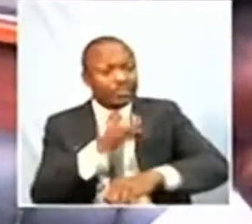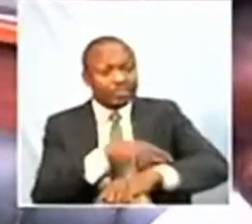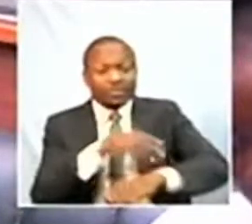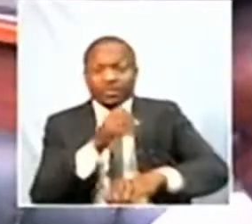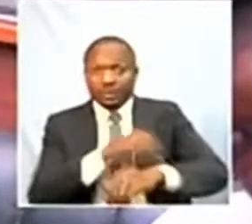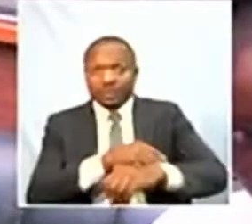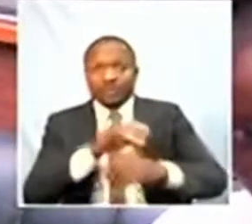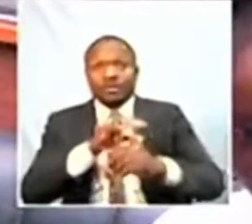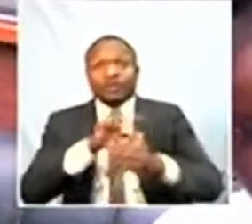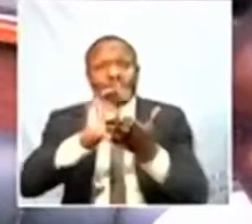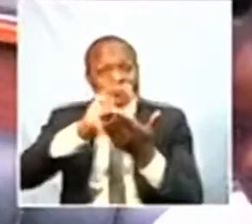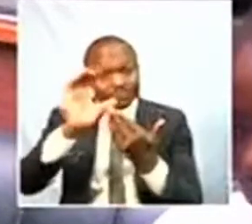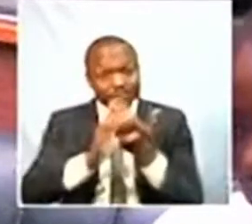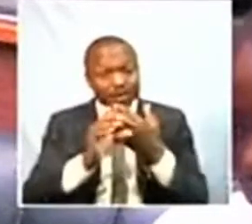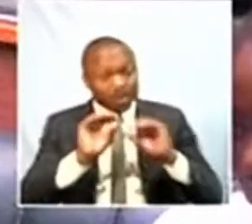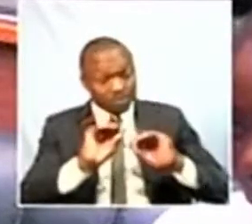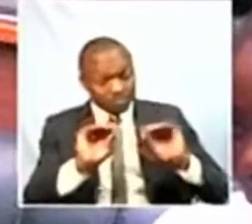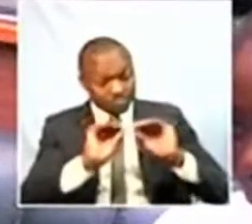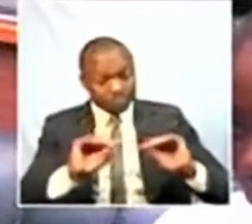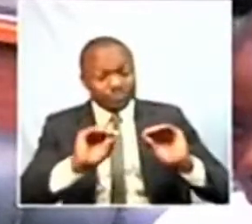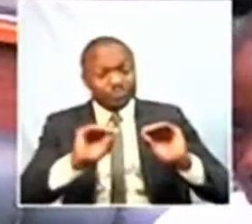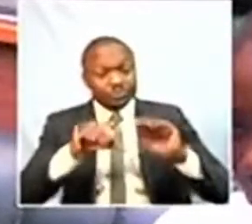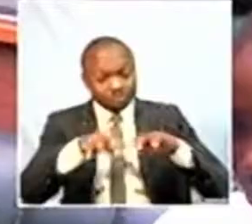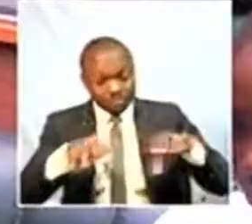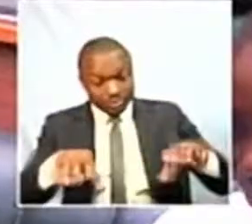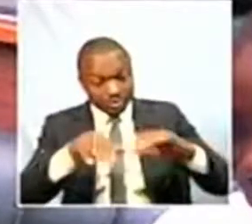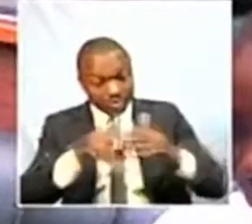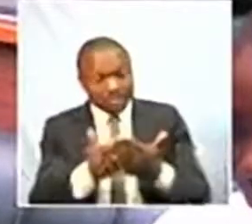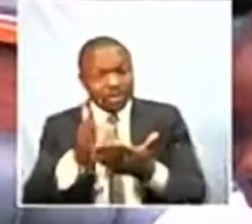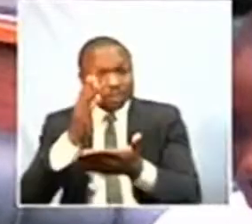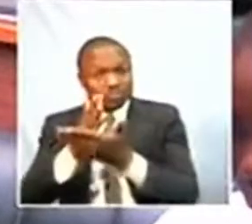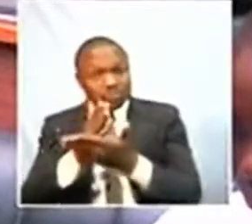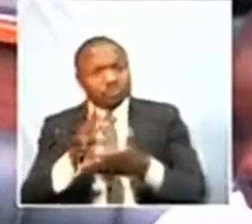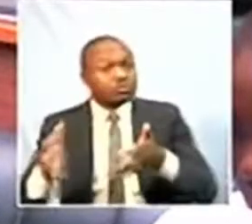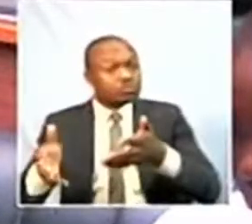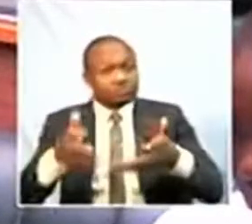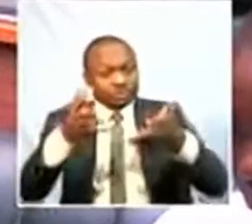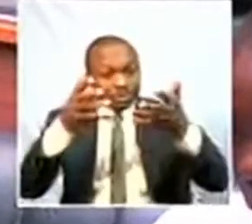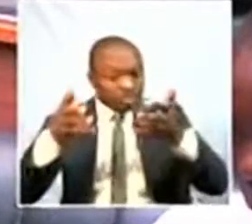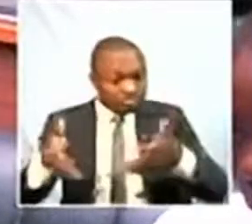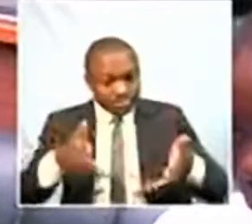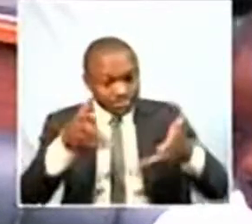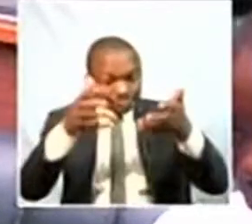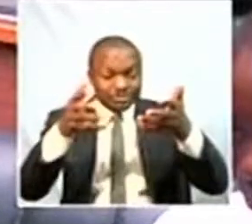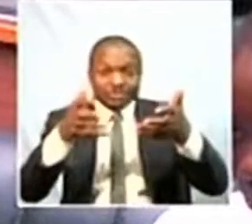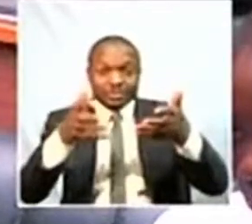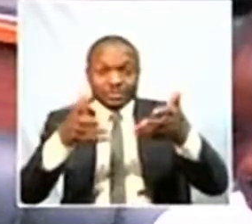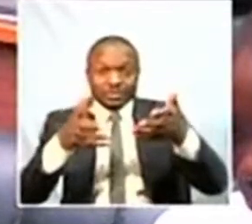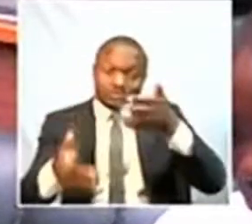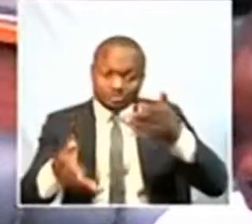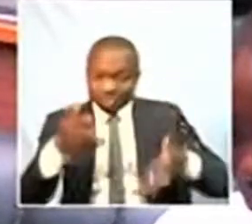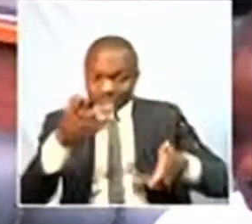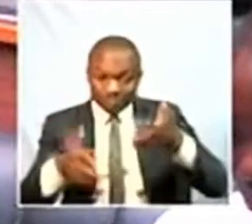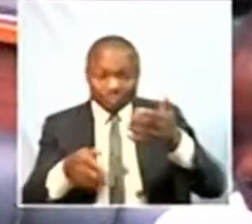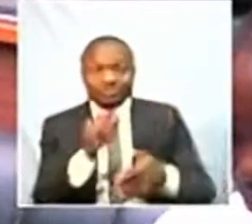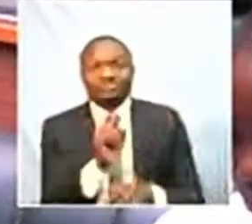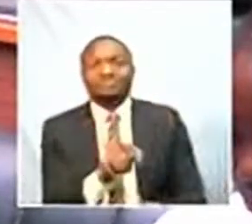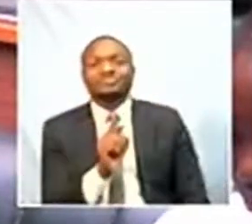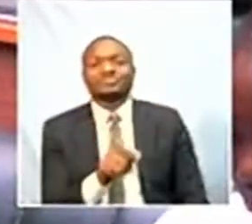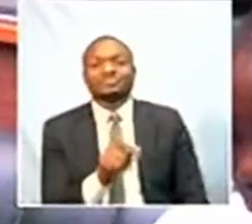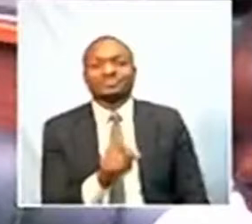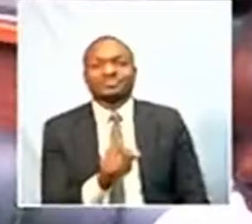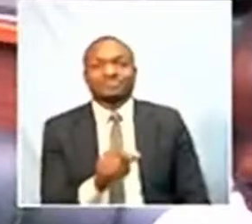by teaching the children how to stop burning and the causes of burning to our environment, Madam Speaker. Madam